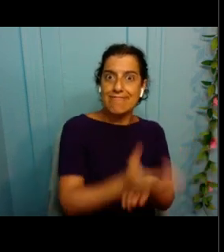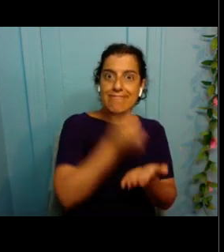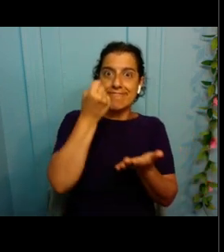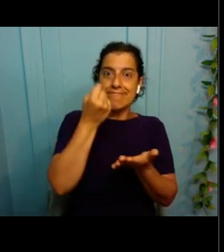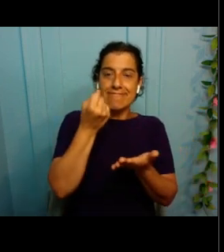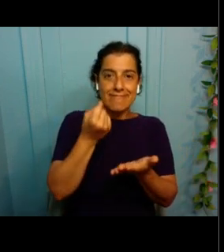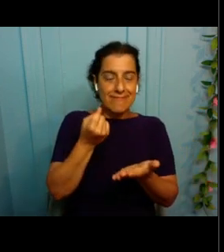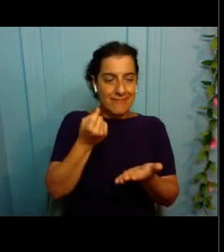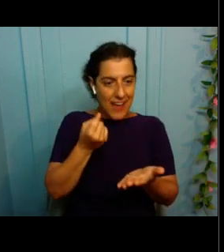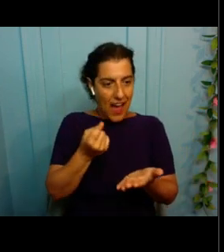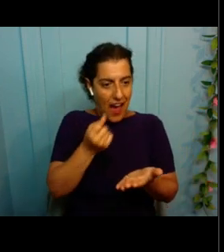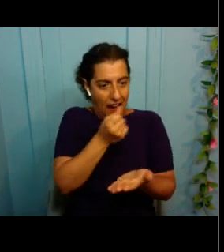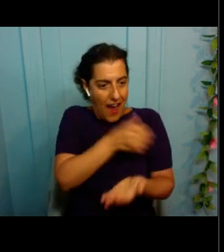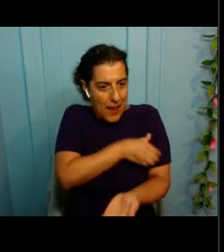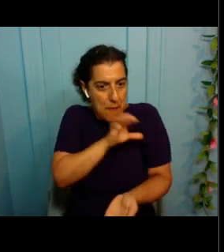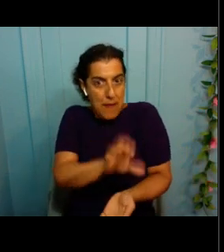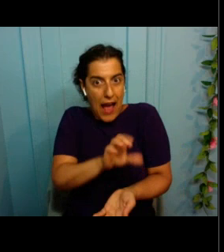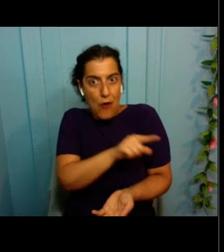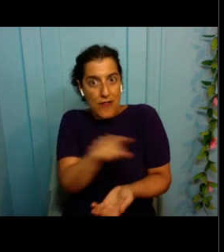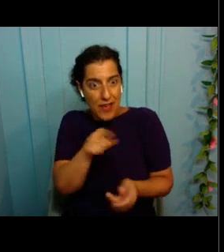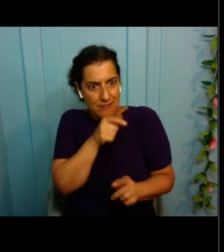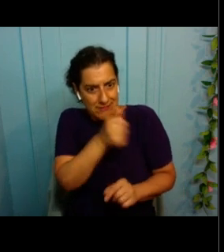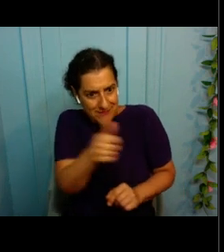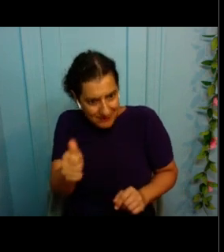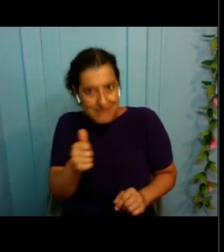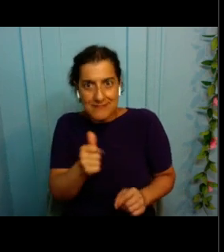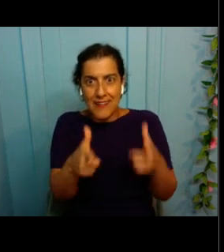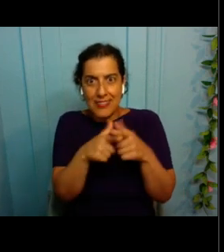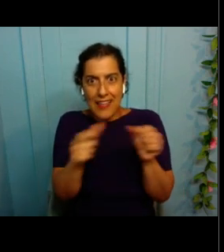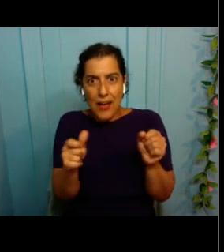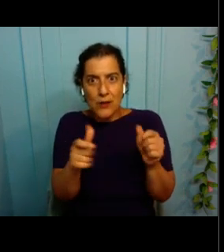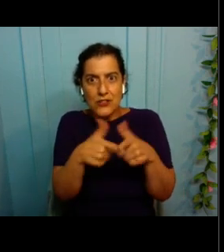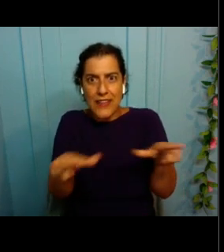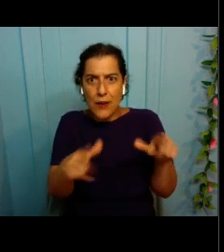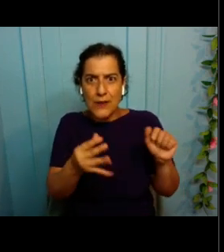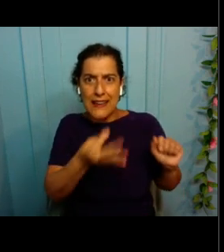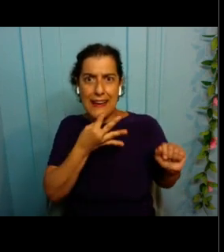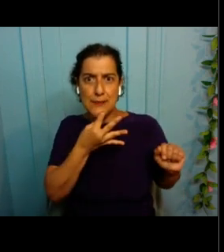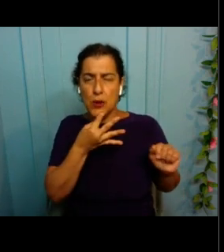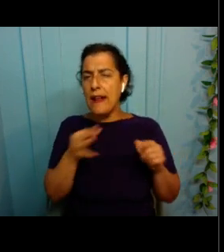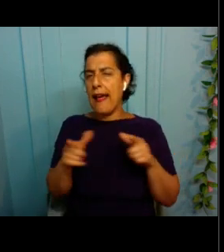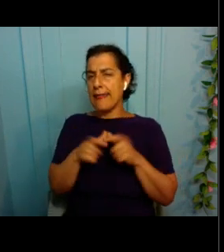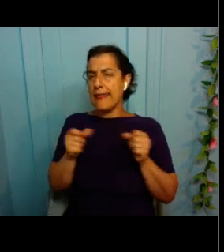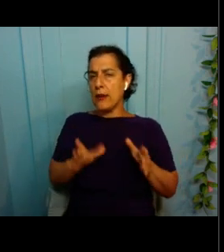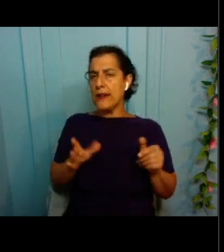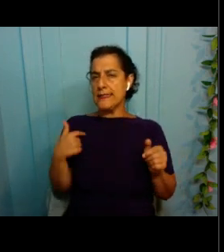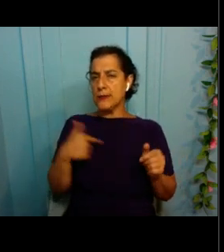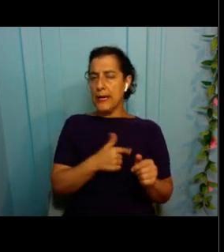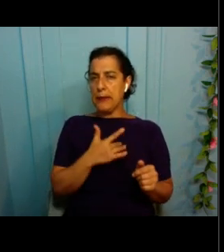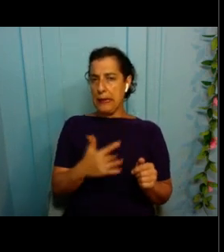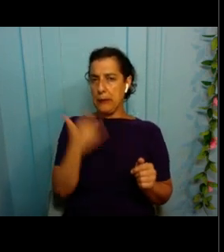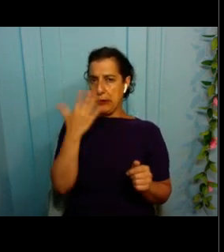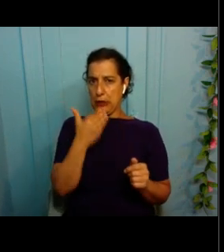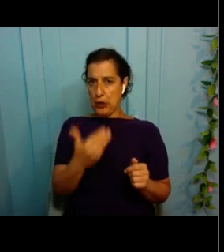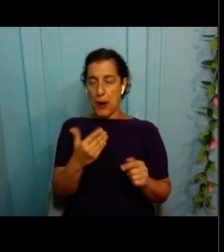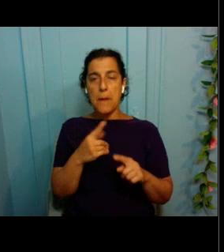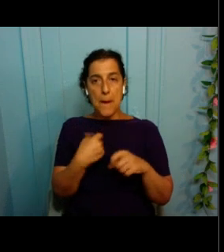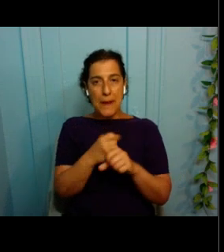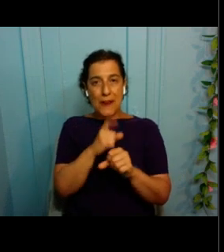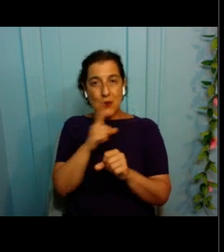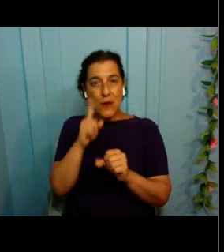students as language experts. And this is something that linguists are usually pretty good about, but we want to make sure, especially for the newer